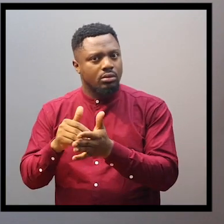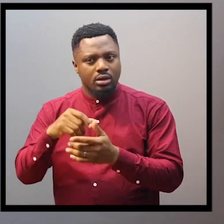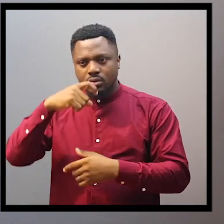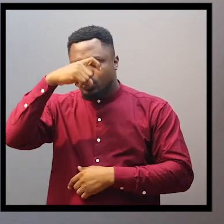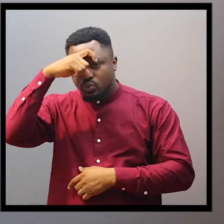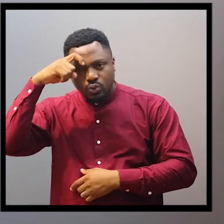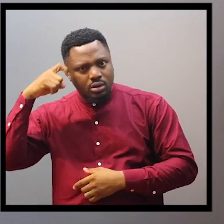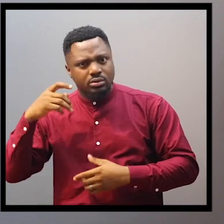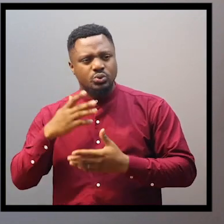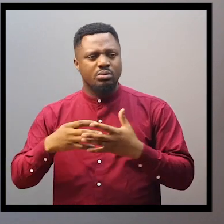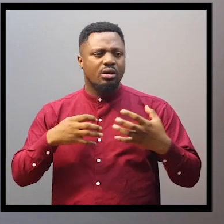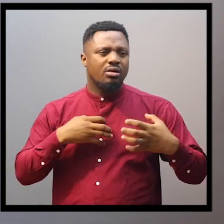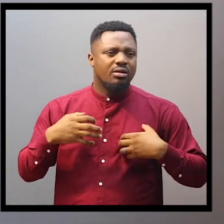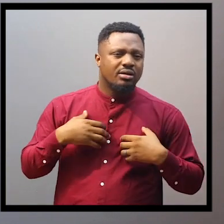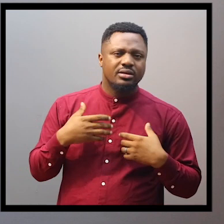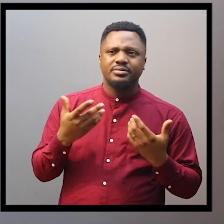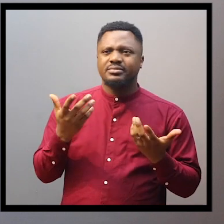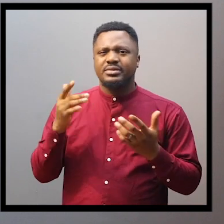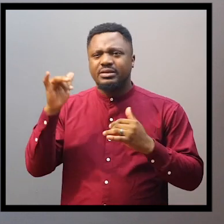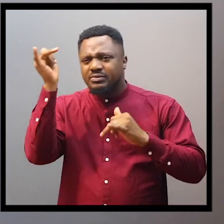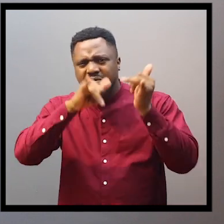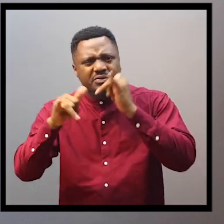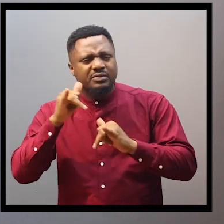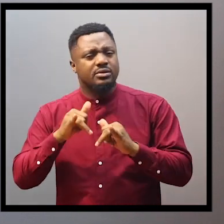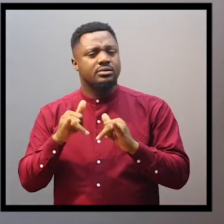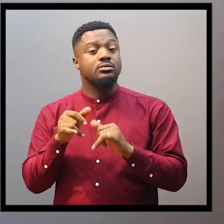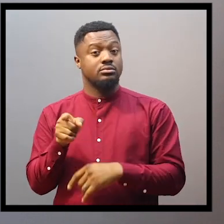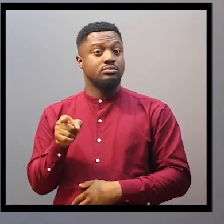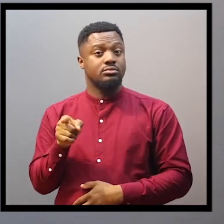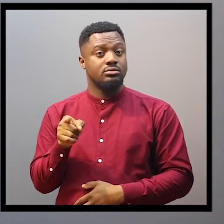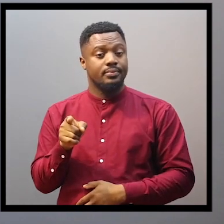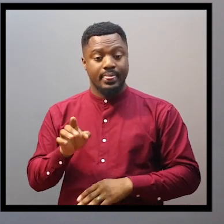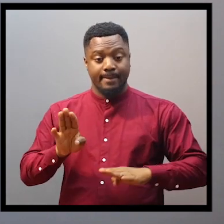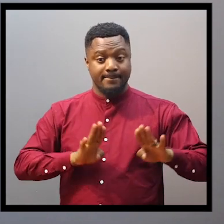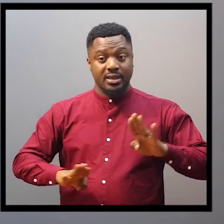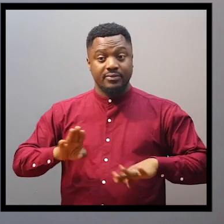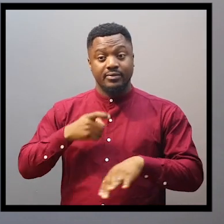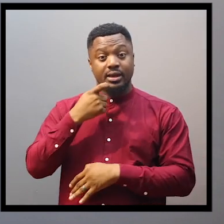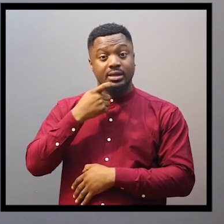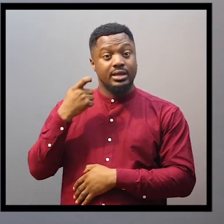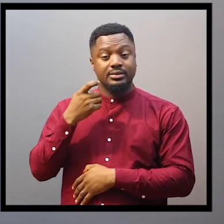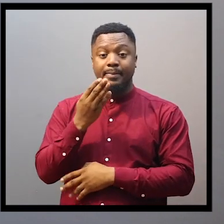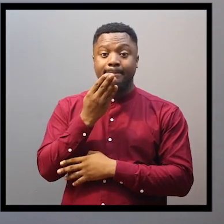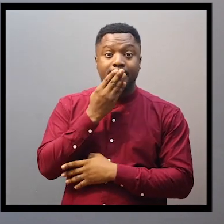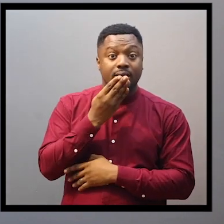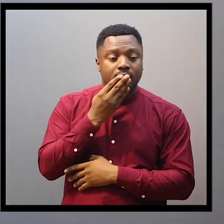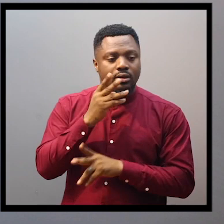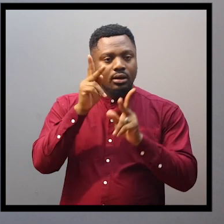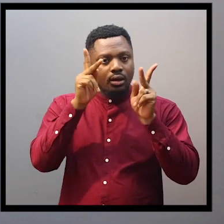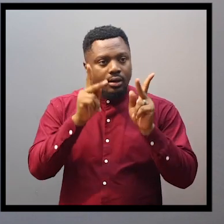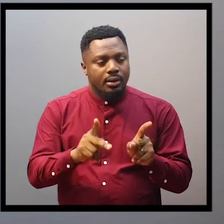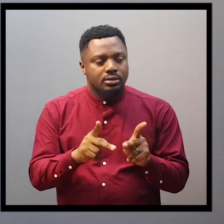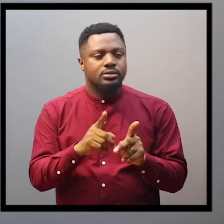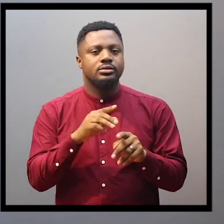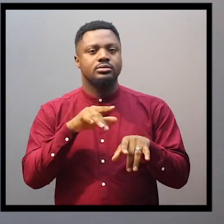may start sweating, and some may complain about seeing things that do not exist. In behavioral addictions, such as betting, the